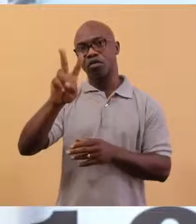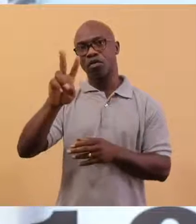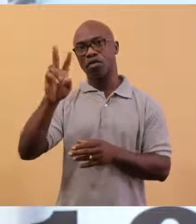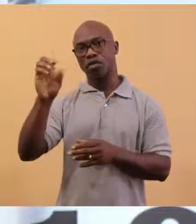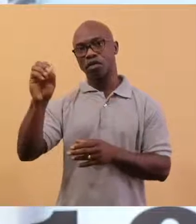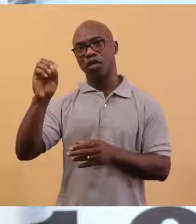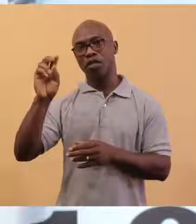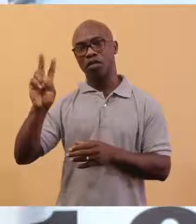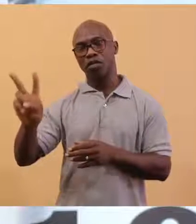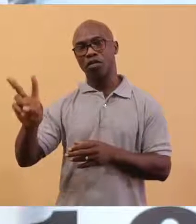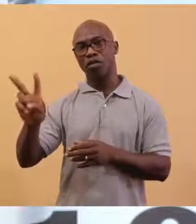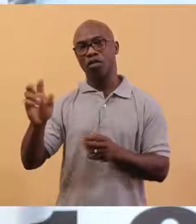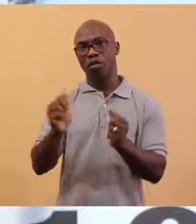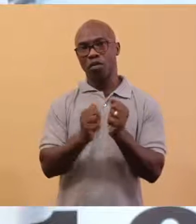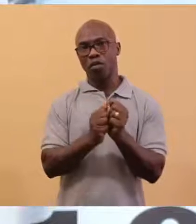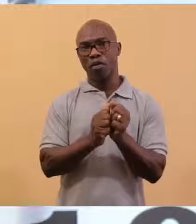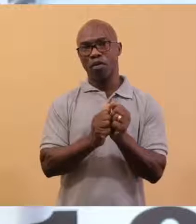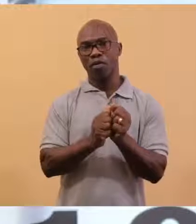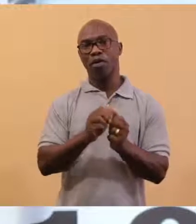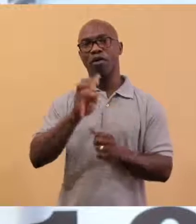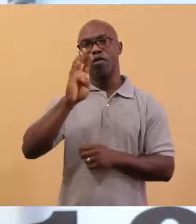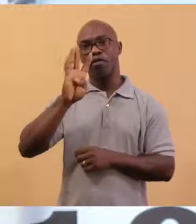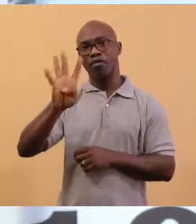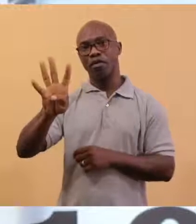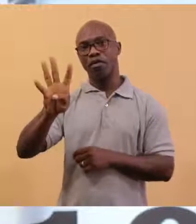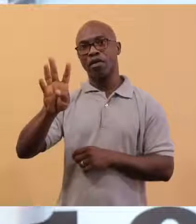9,296,202, with